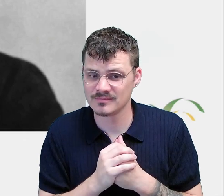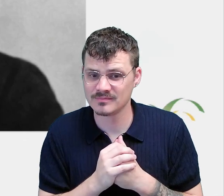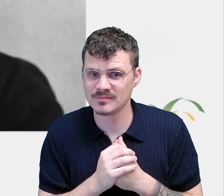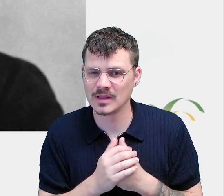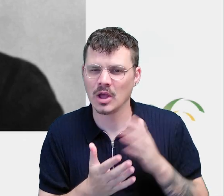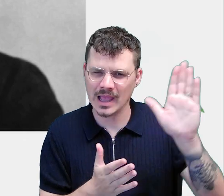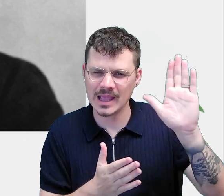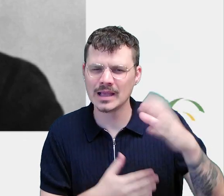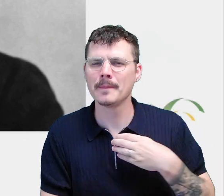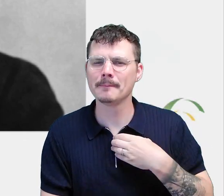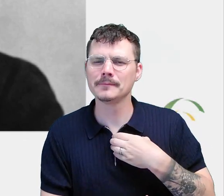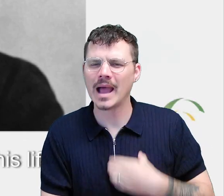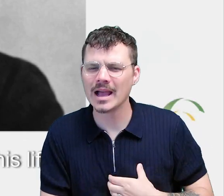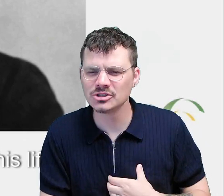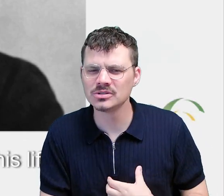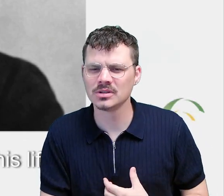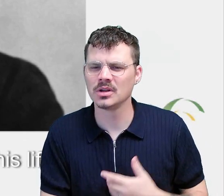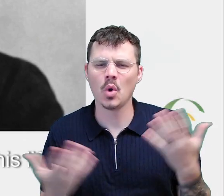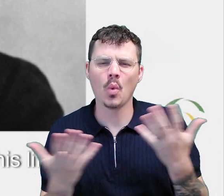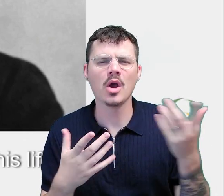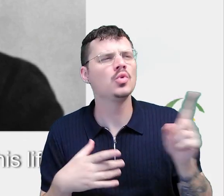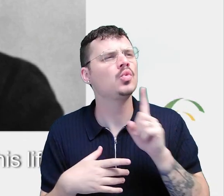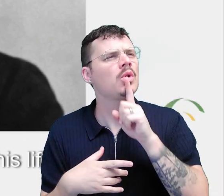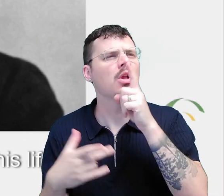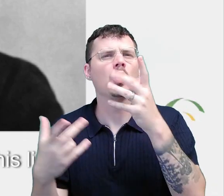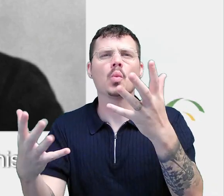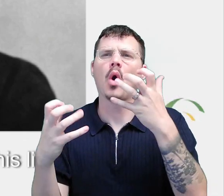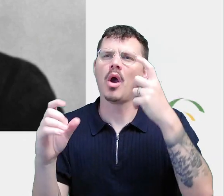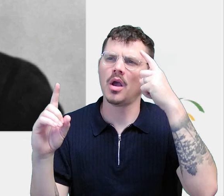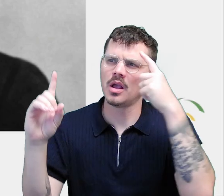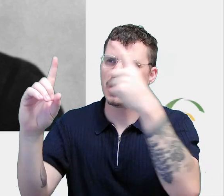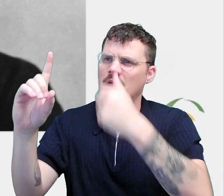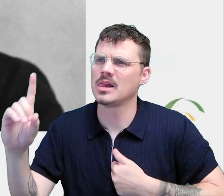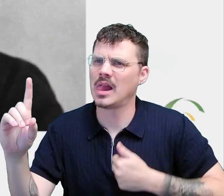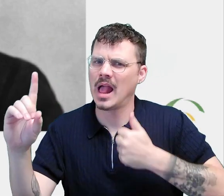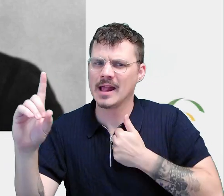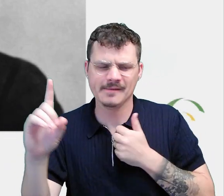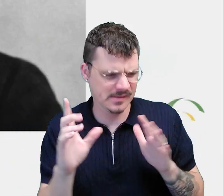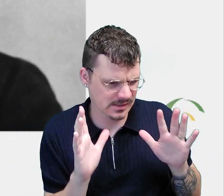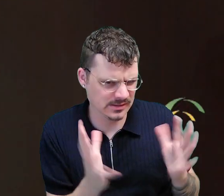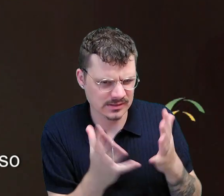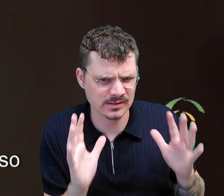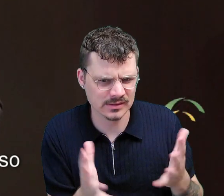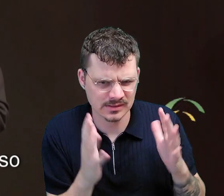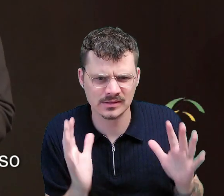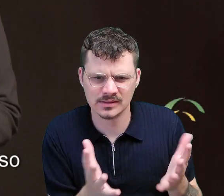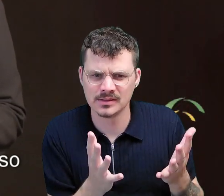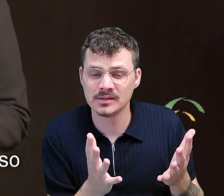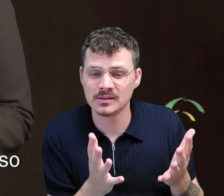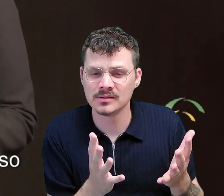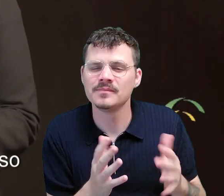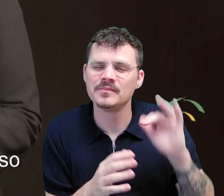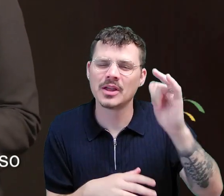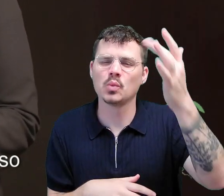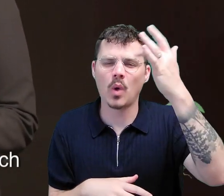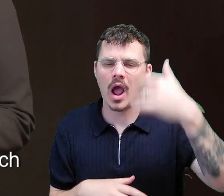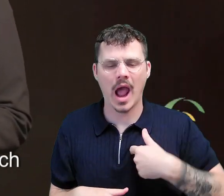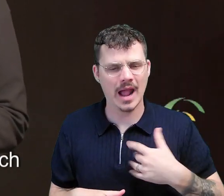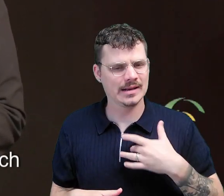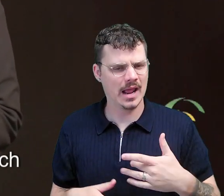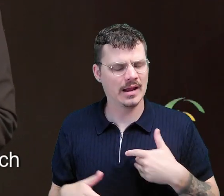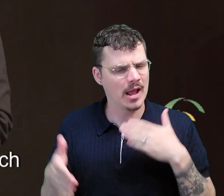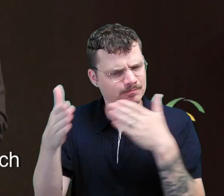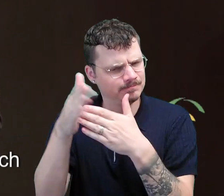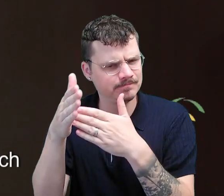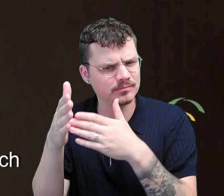Again, his passion. What was it he really wanted to do with his life? It's one of the reasons why I object so much